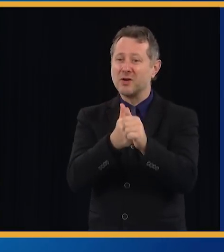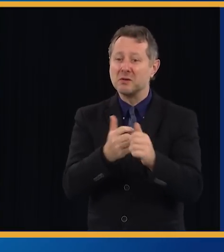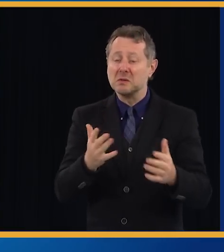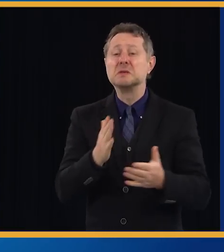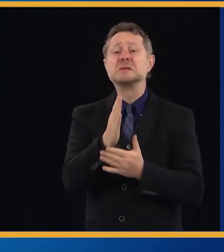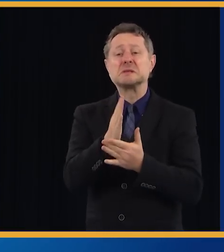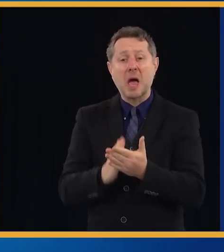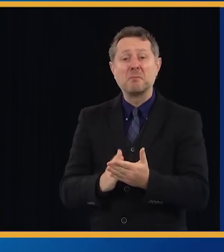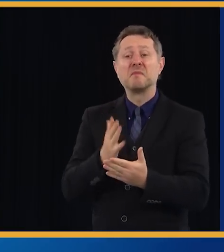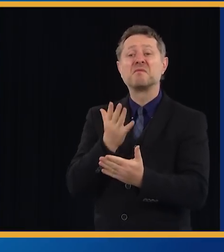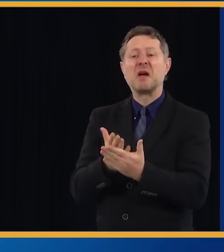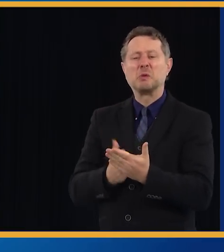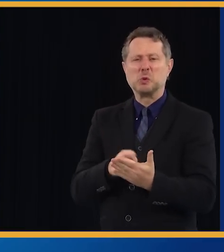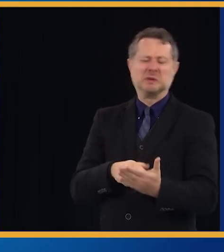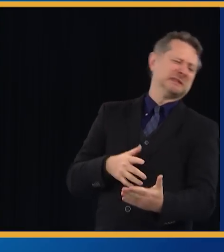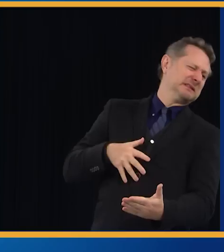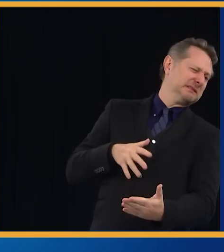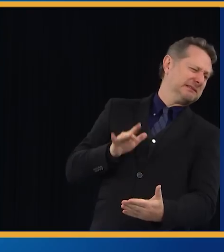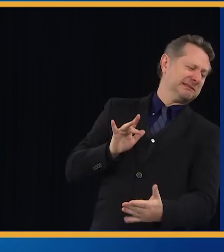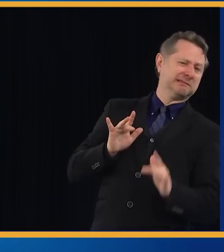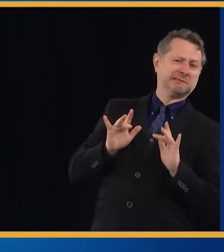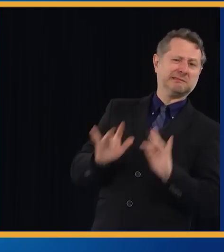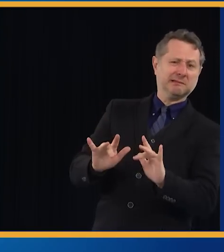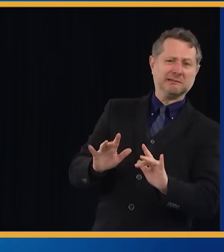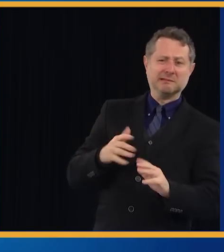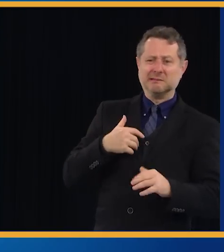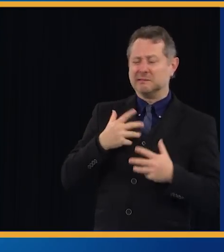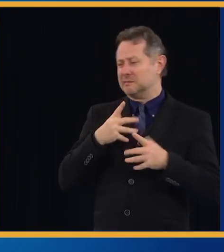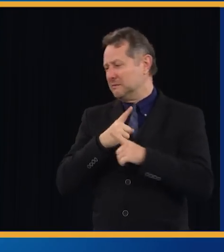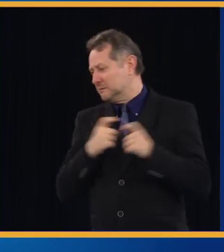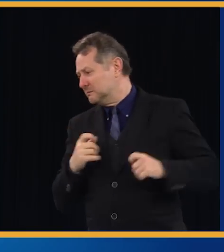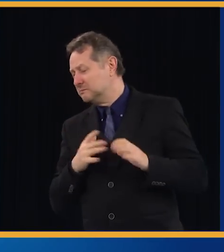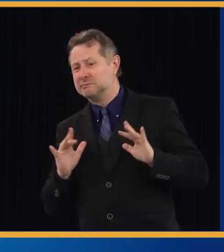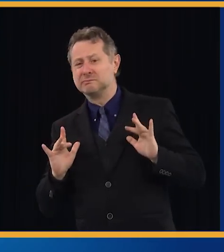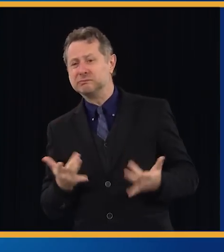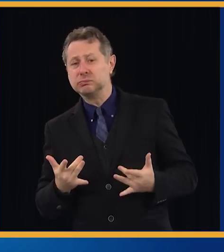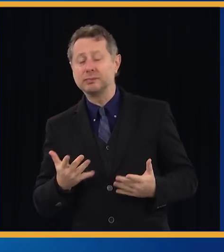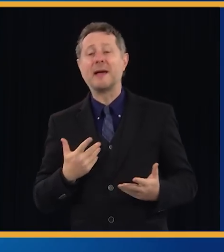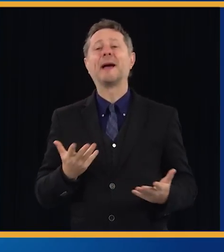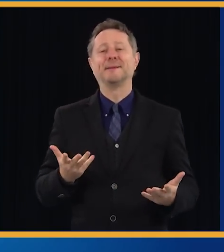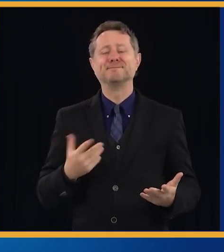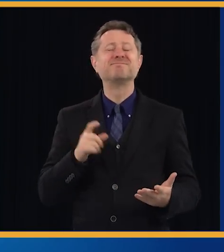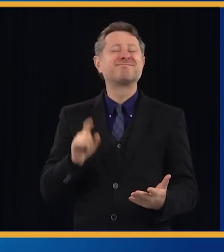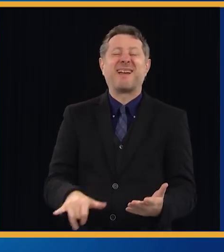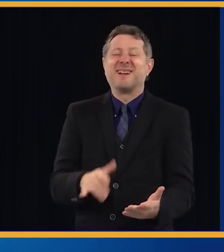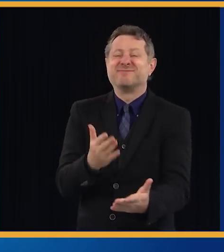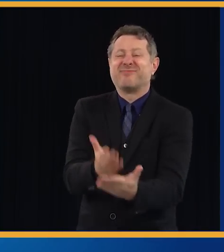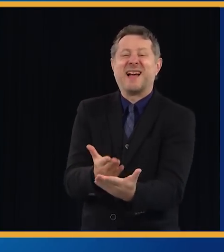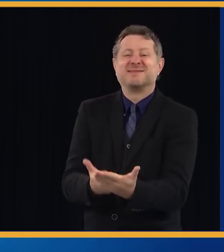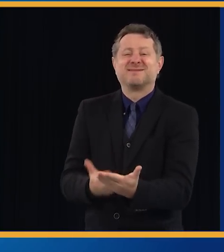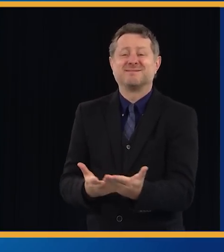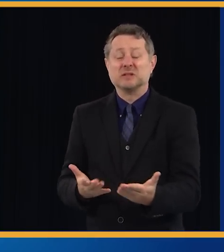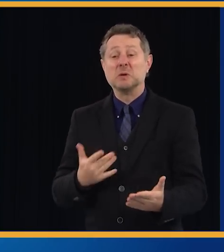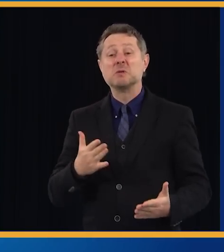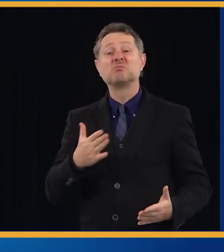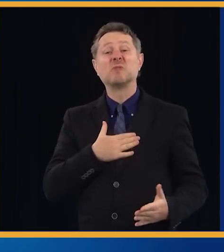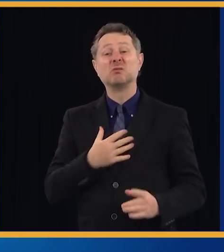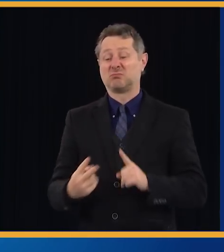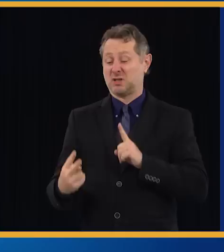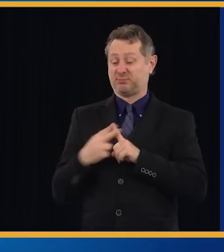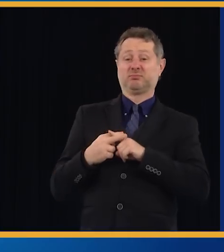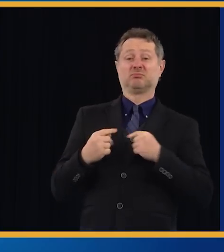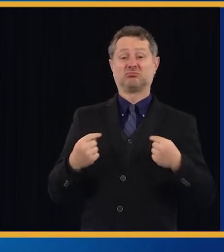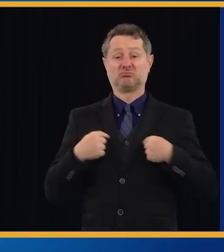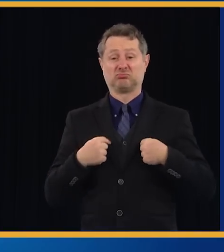been ugly, but those are the facts, and that's my job, is to present the facts as